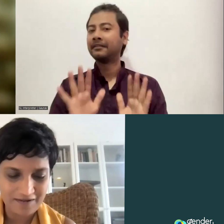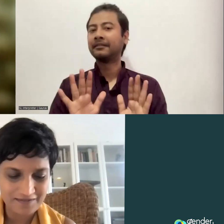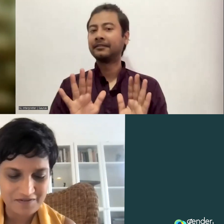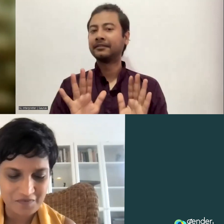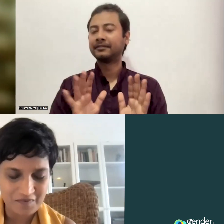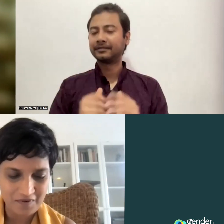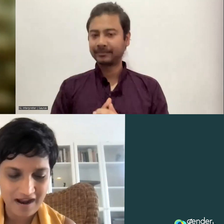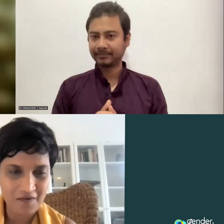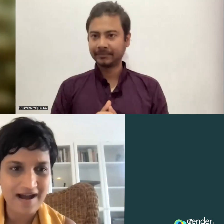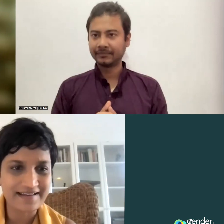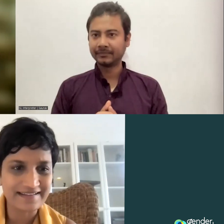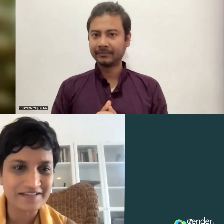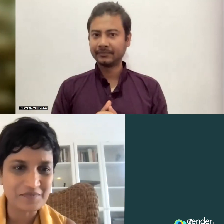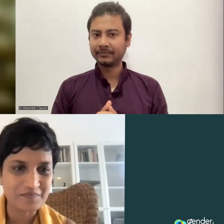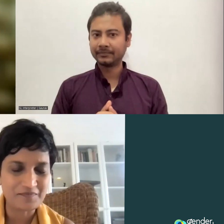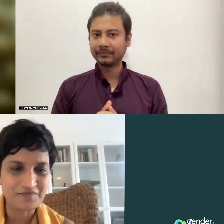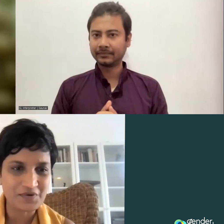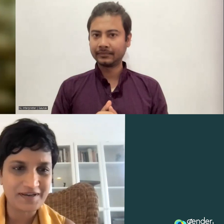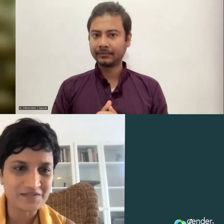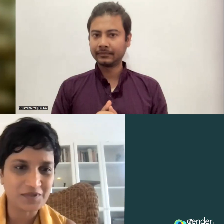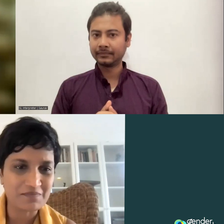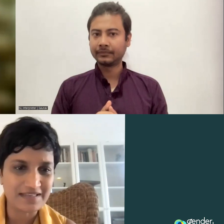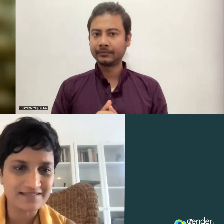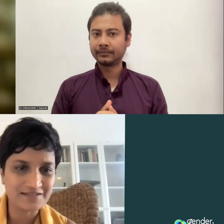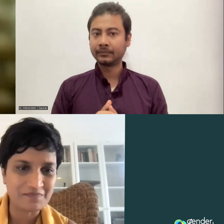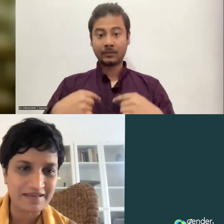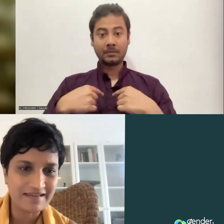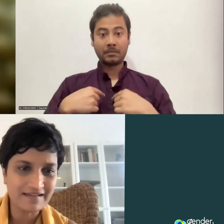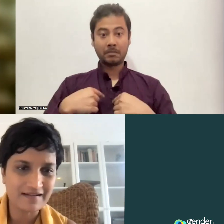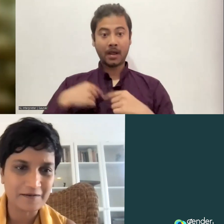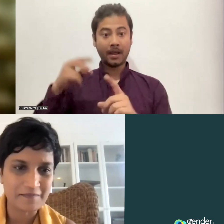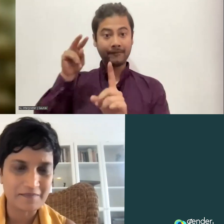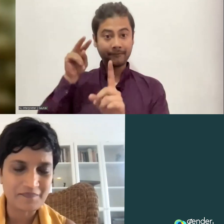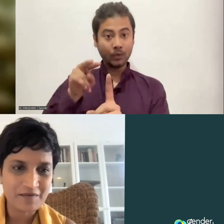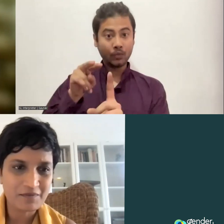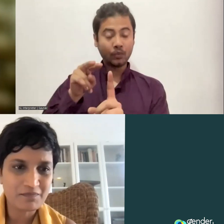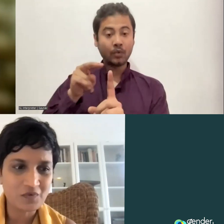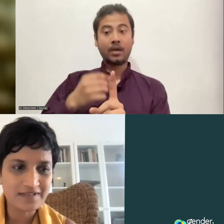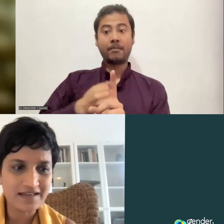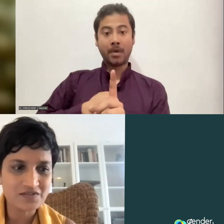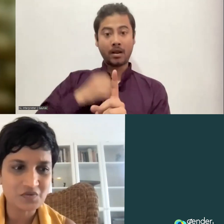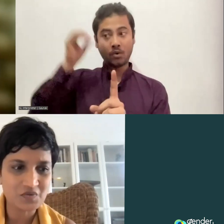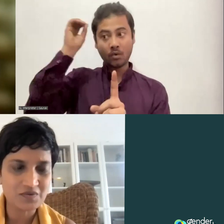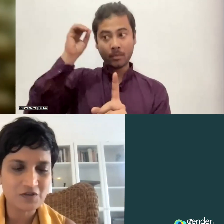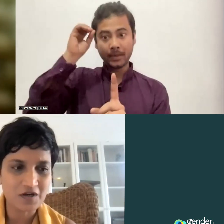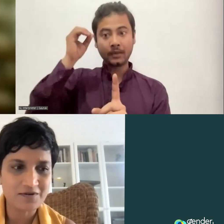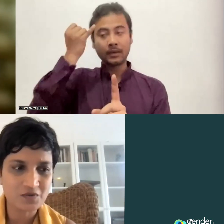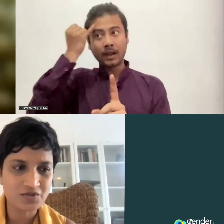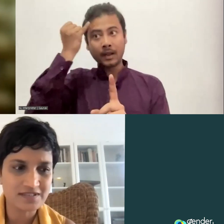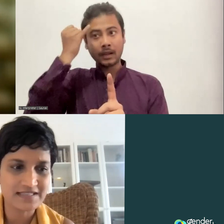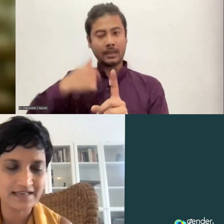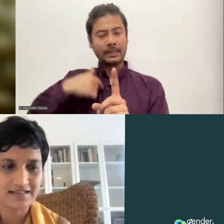about how I view it and what it means to me. But before that, to talk